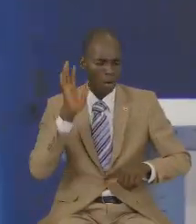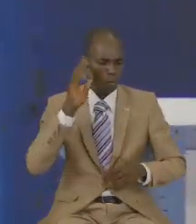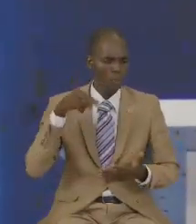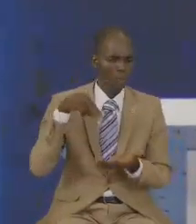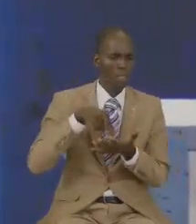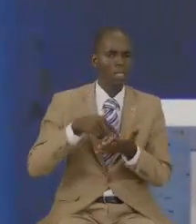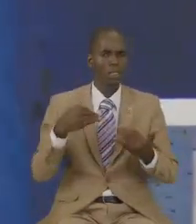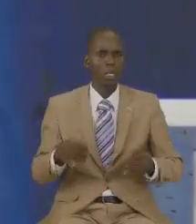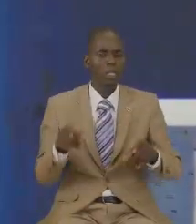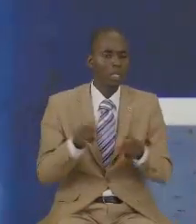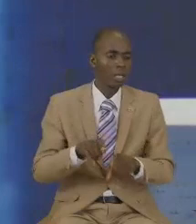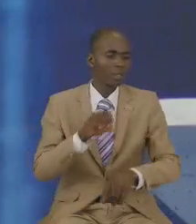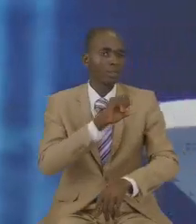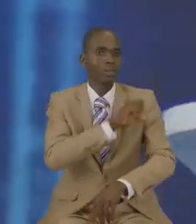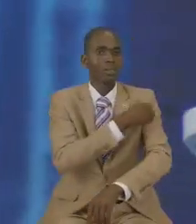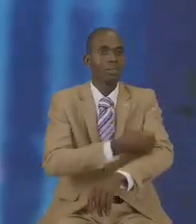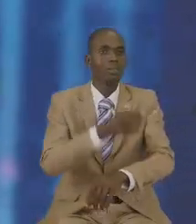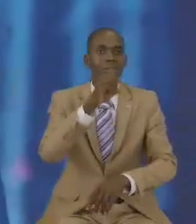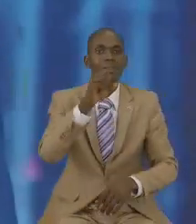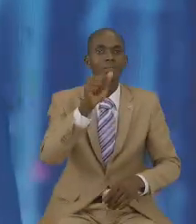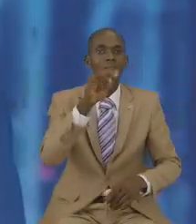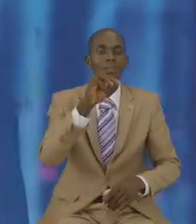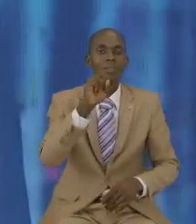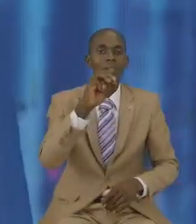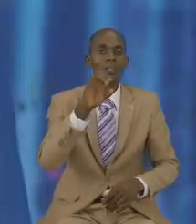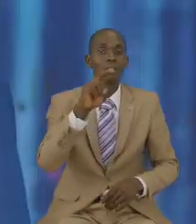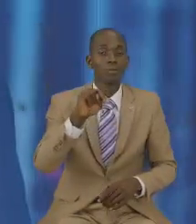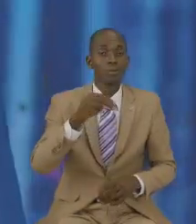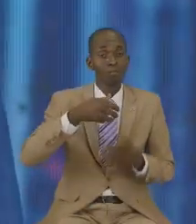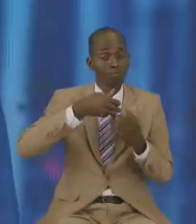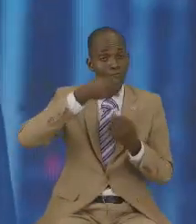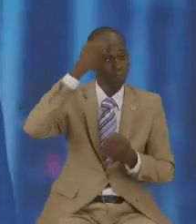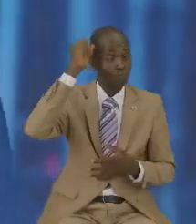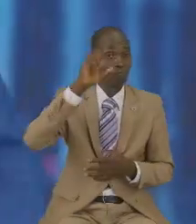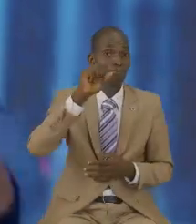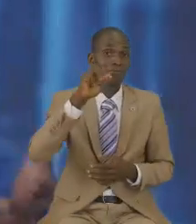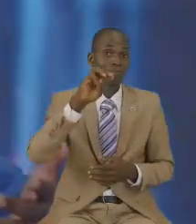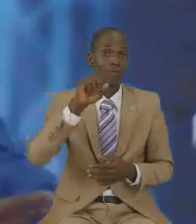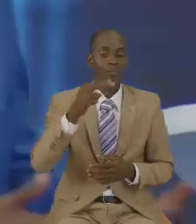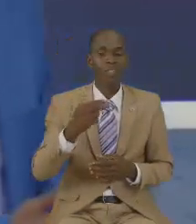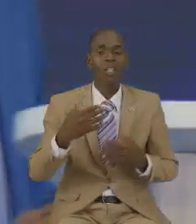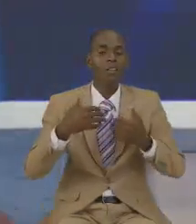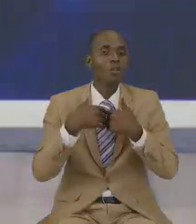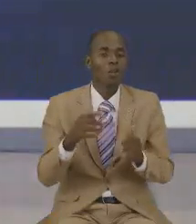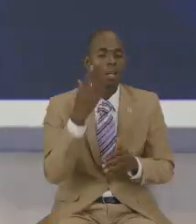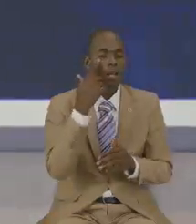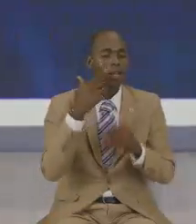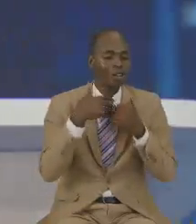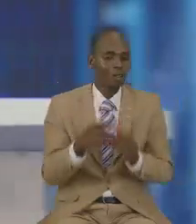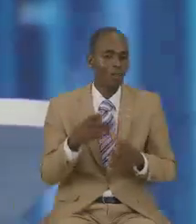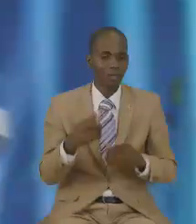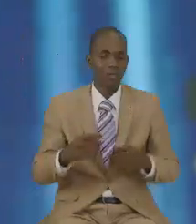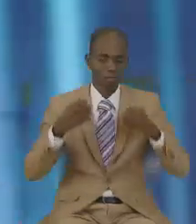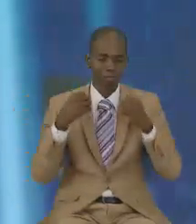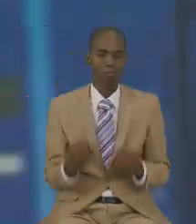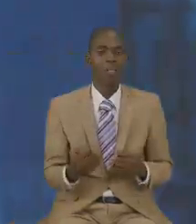like Samson. His eyes were gone and the strength was gone. But now, as you rise up